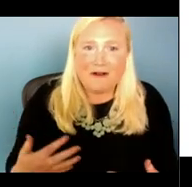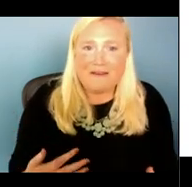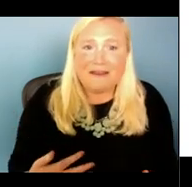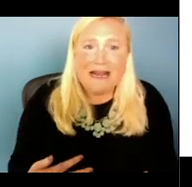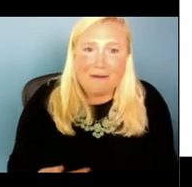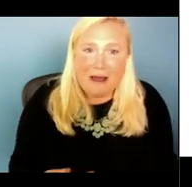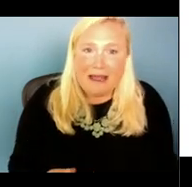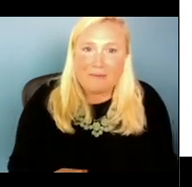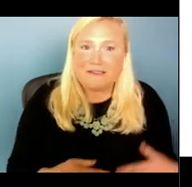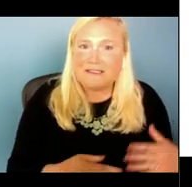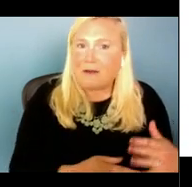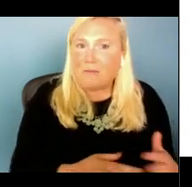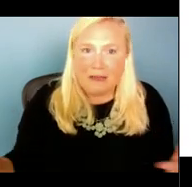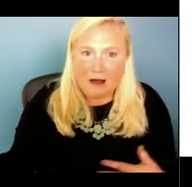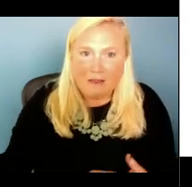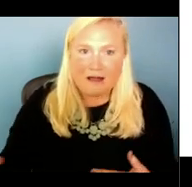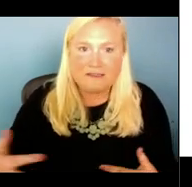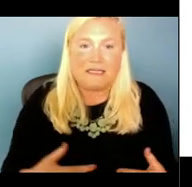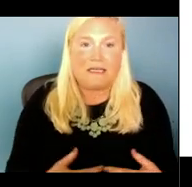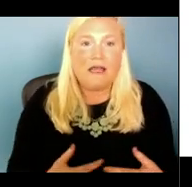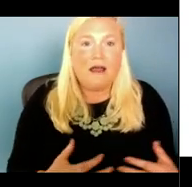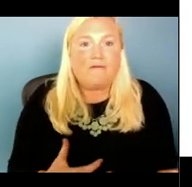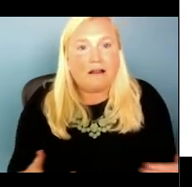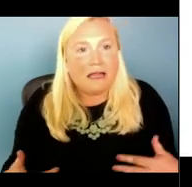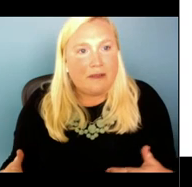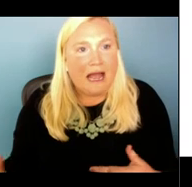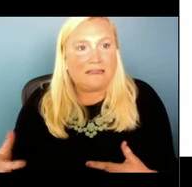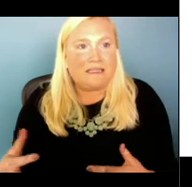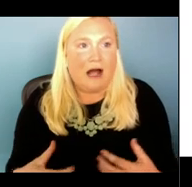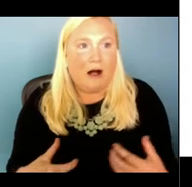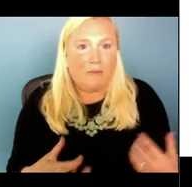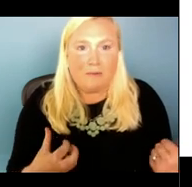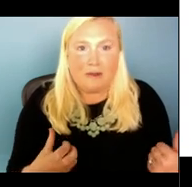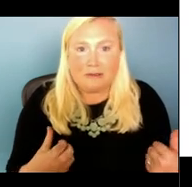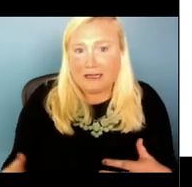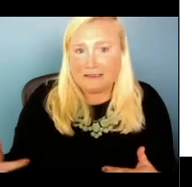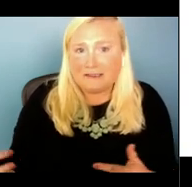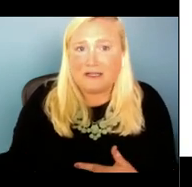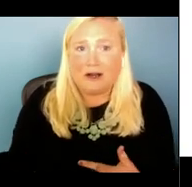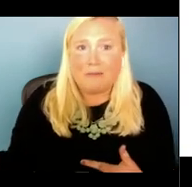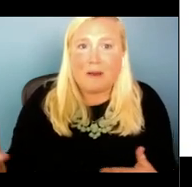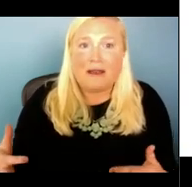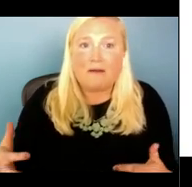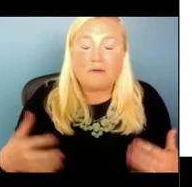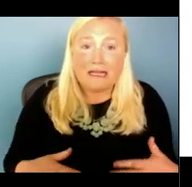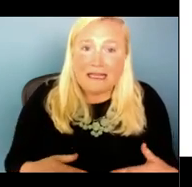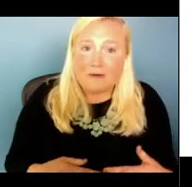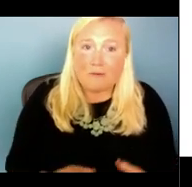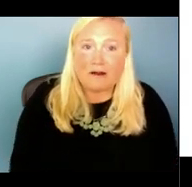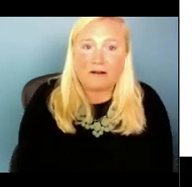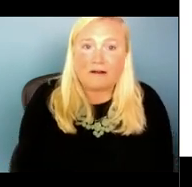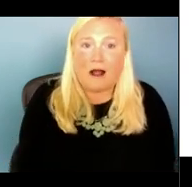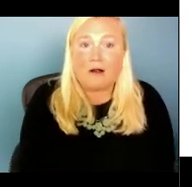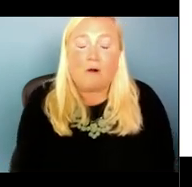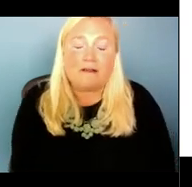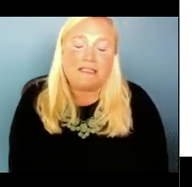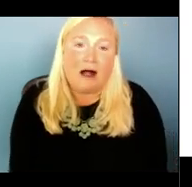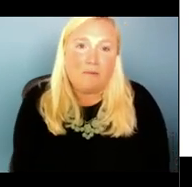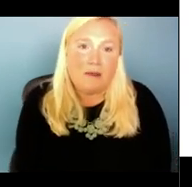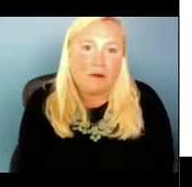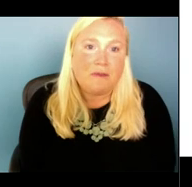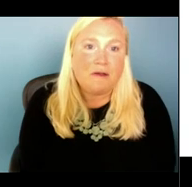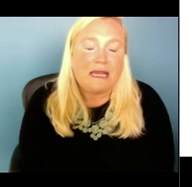whole premise of our field anyway, but somewhere we got lost and felt like we had to help people not stutter. But really